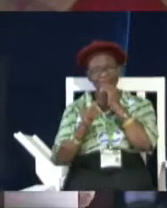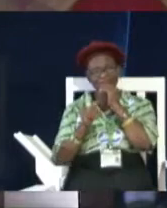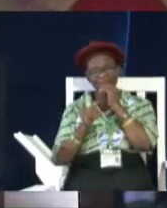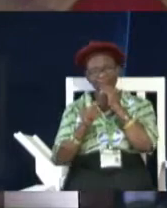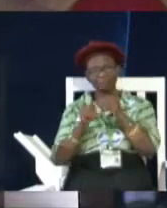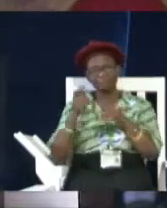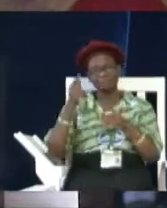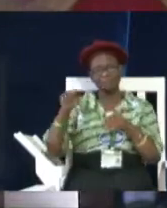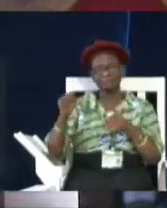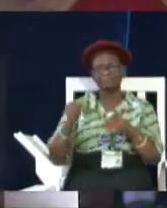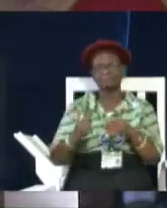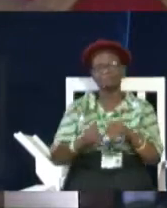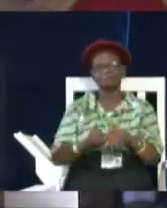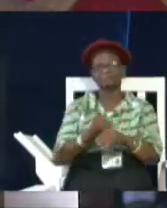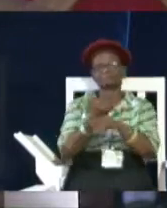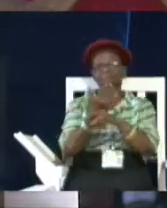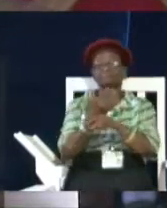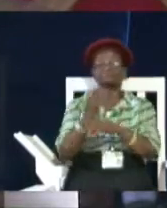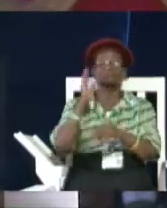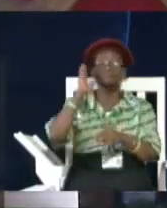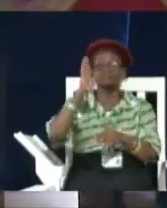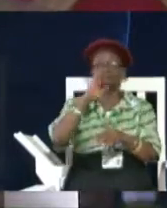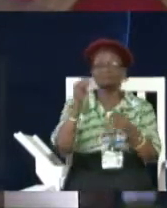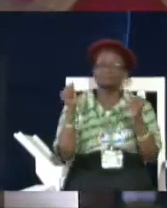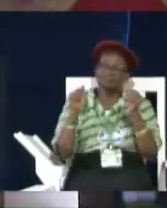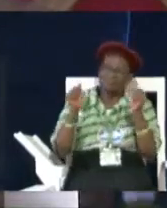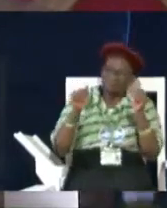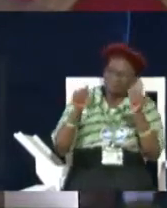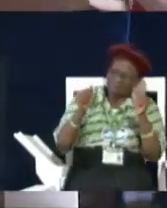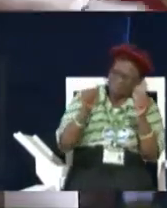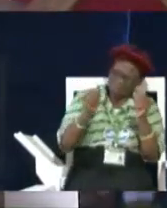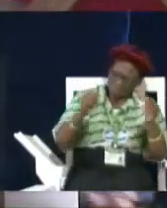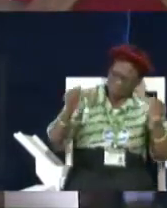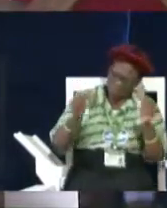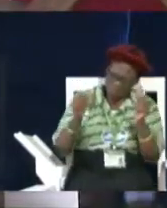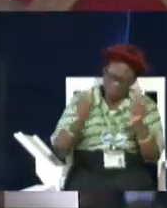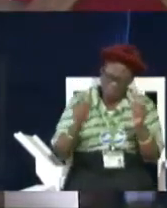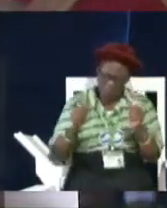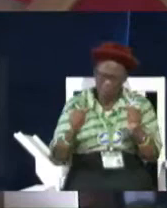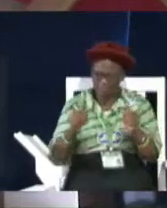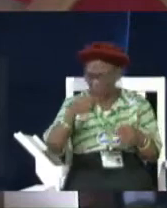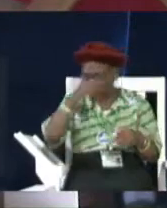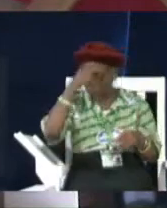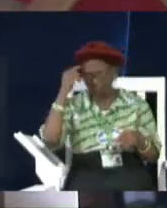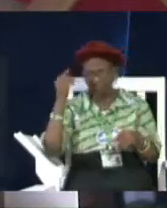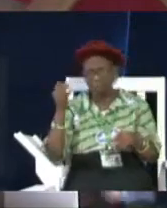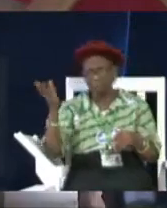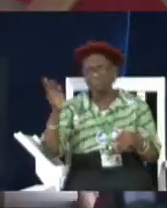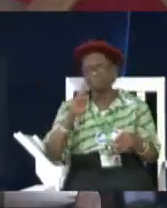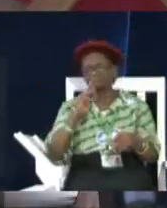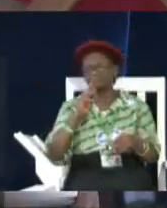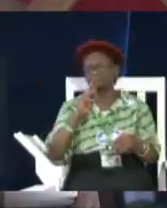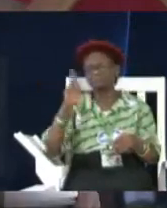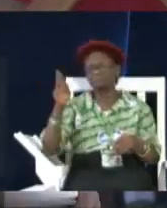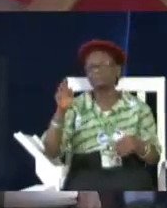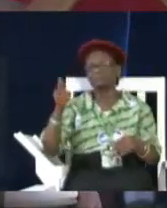And the mountain will be vibrating because there are holes all around the mountain.